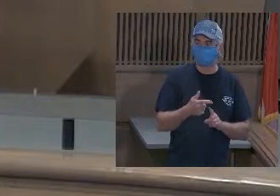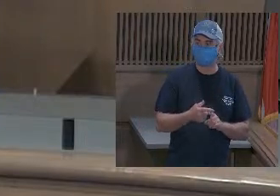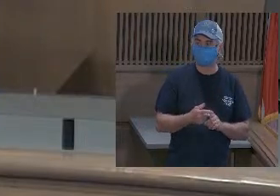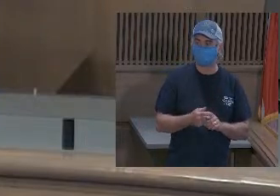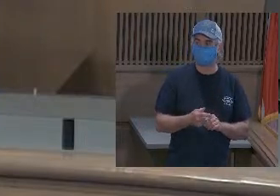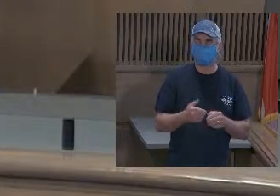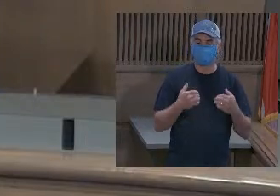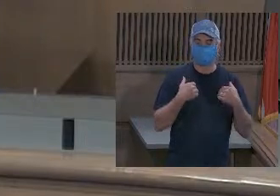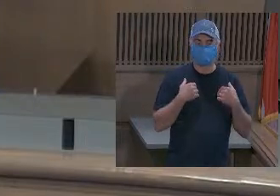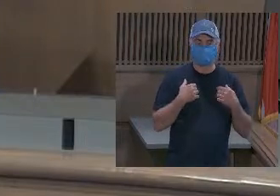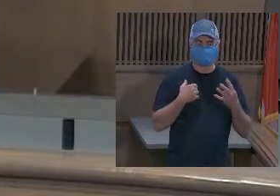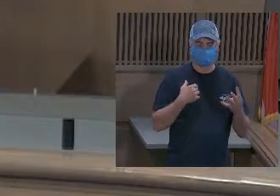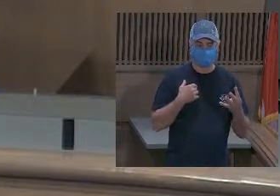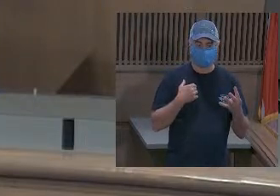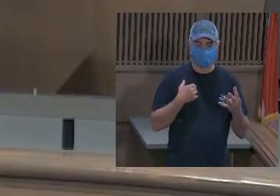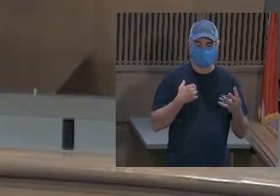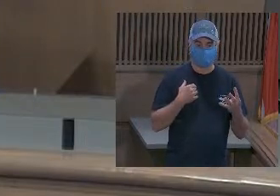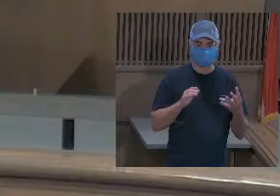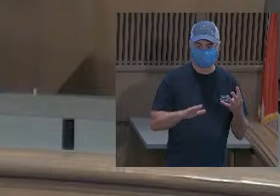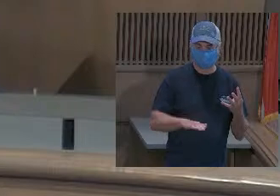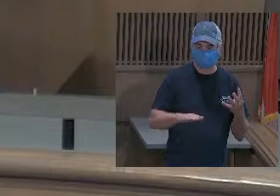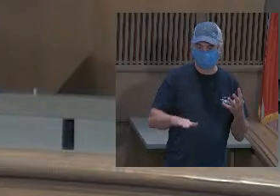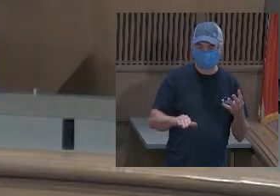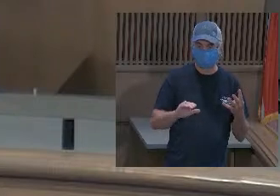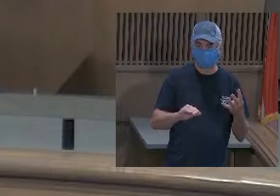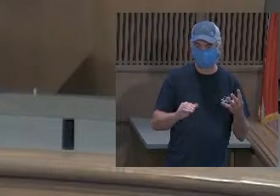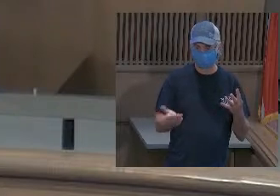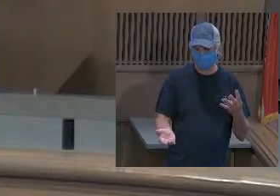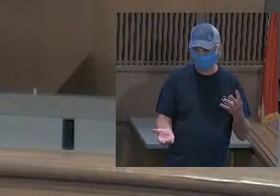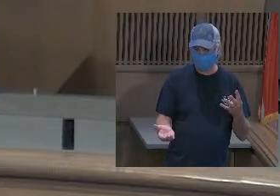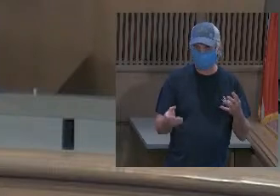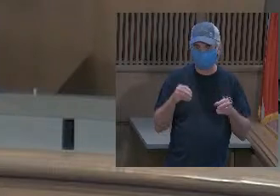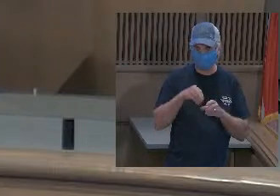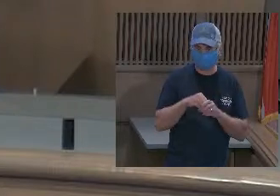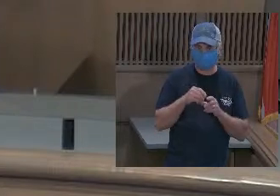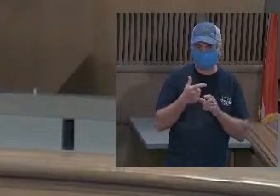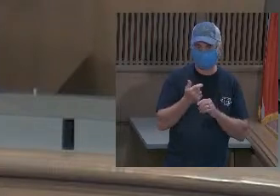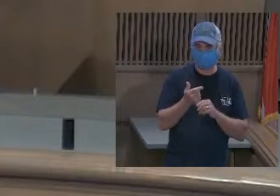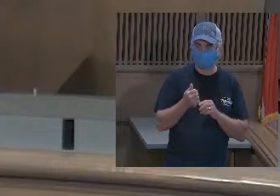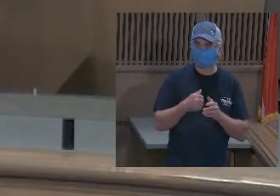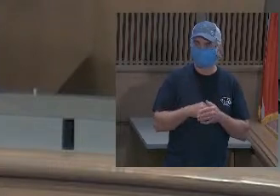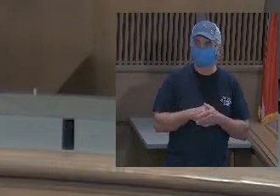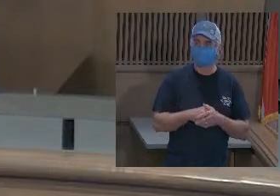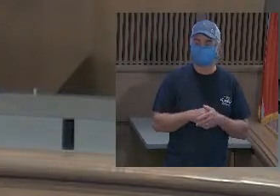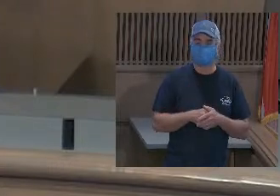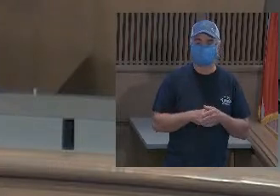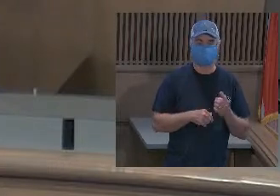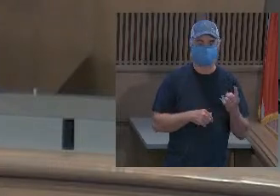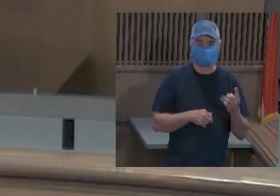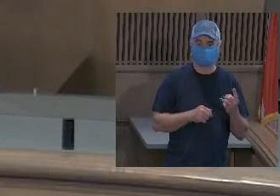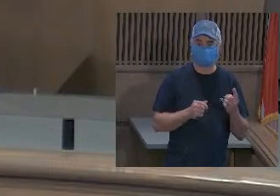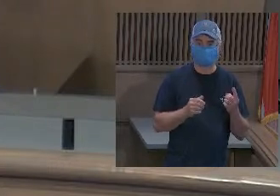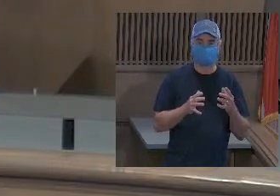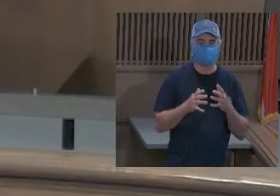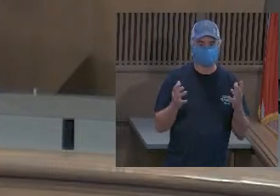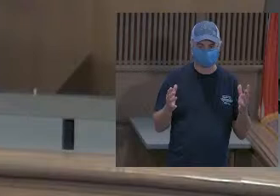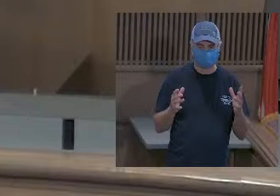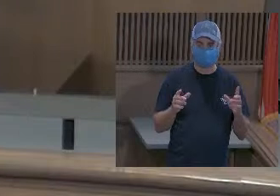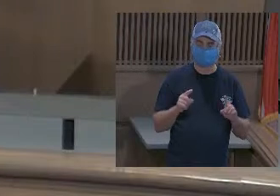4 documented COVID deaths among children in the state of Georgia. 1 is far too many,